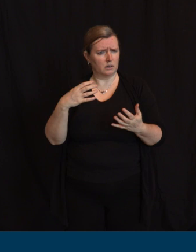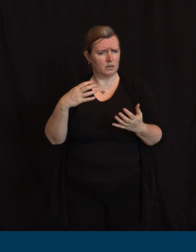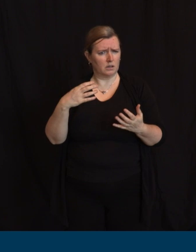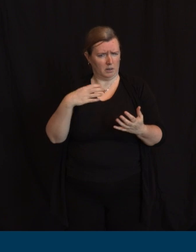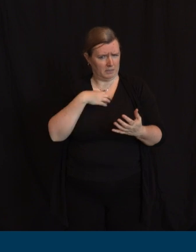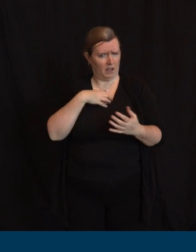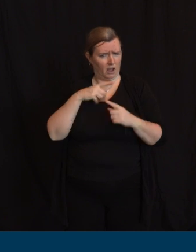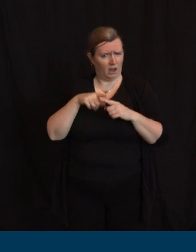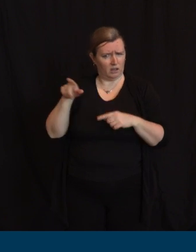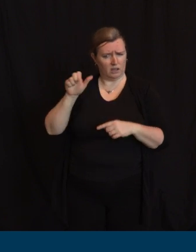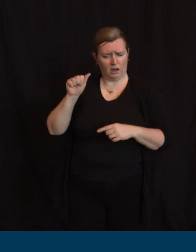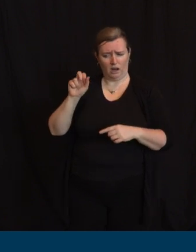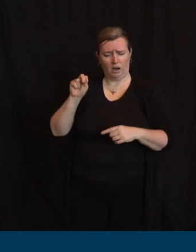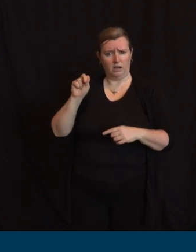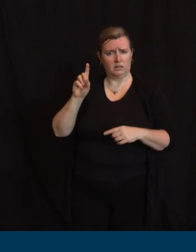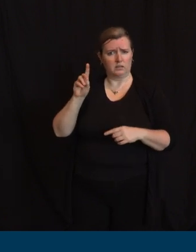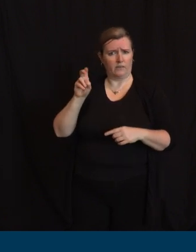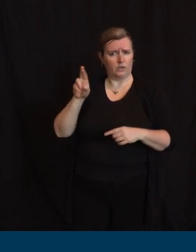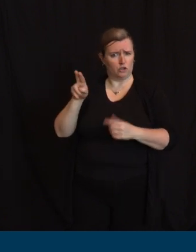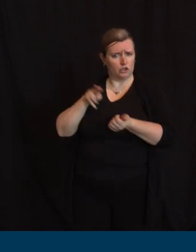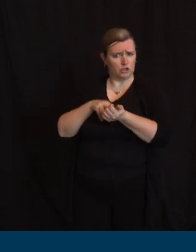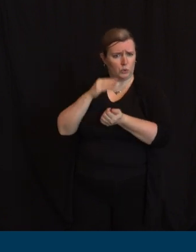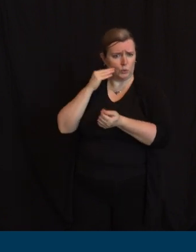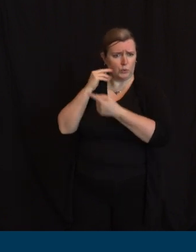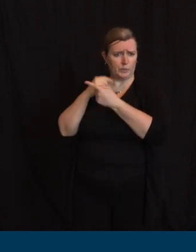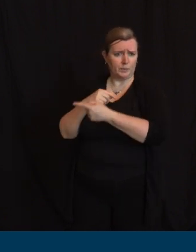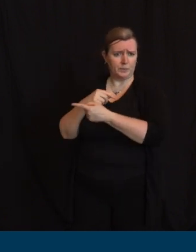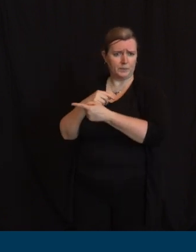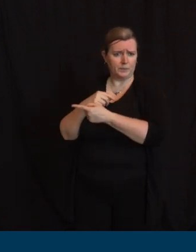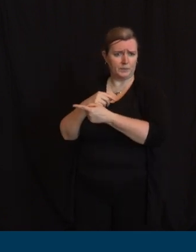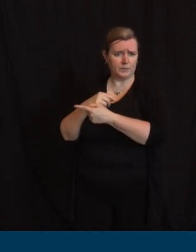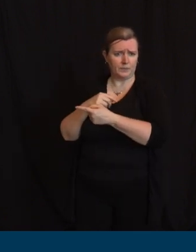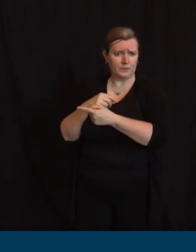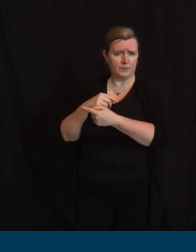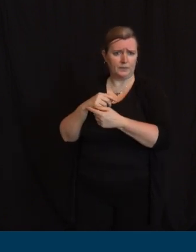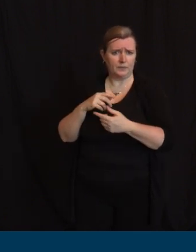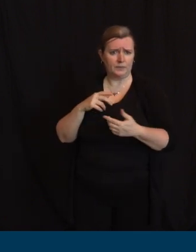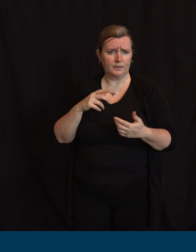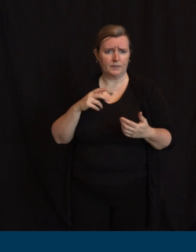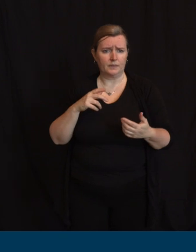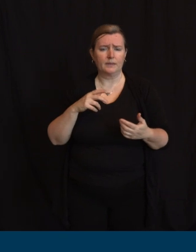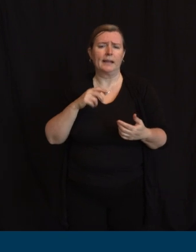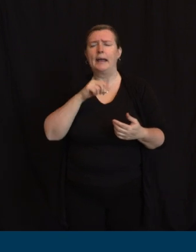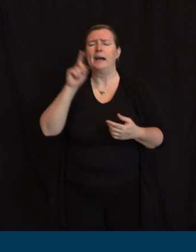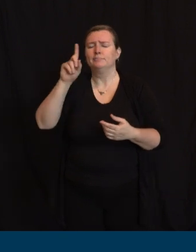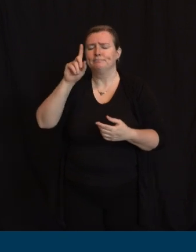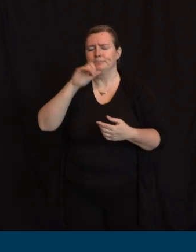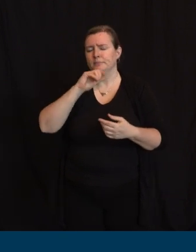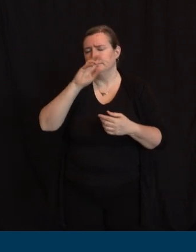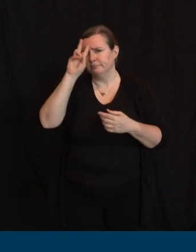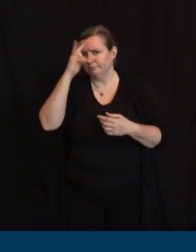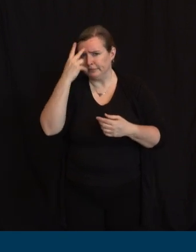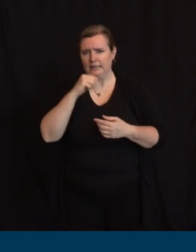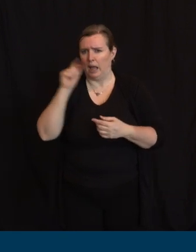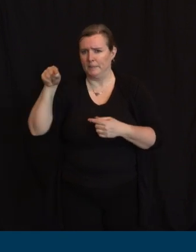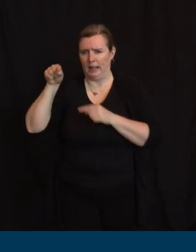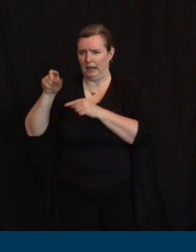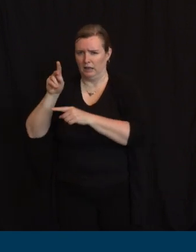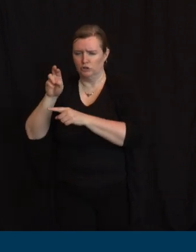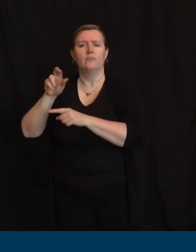long-term care facilities have you visited, and can you tell us what actions were done there? Any specifics you can tell us about these